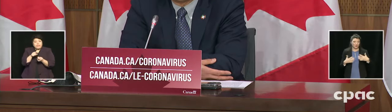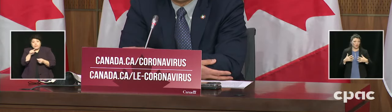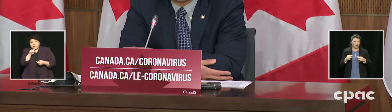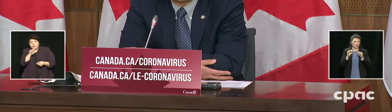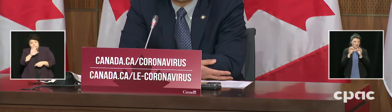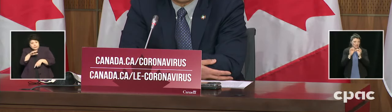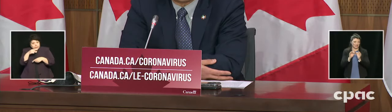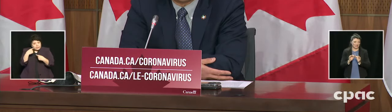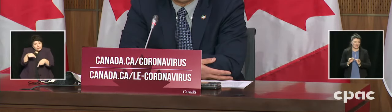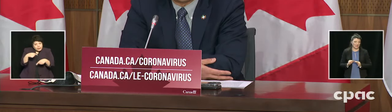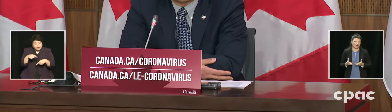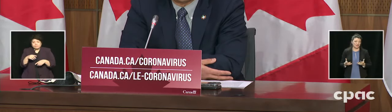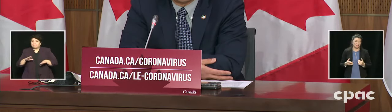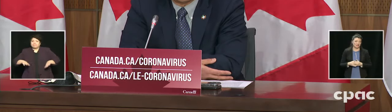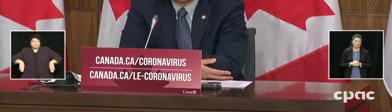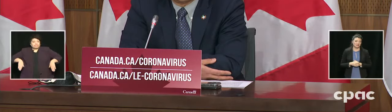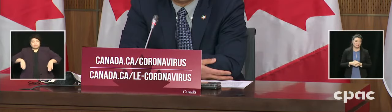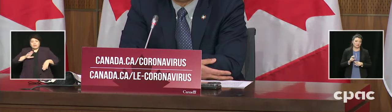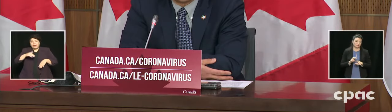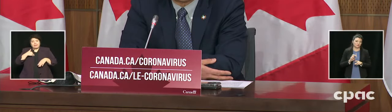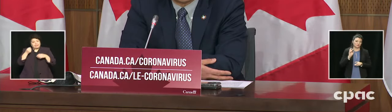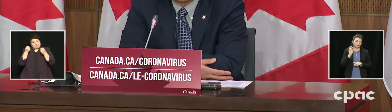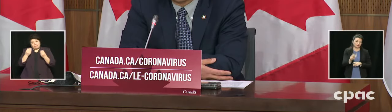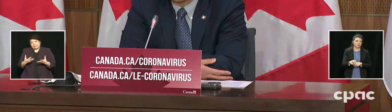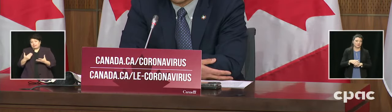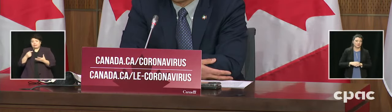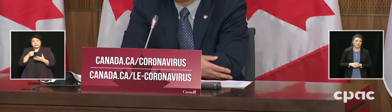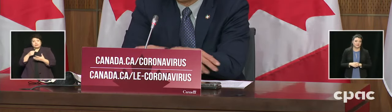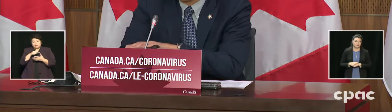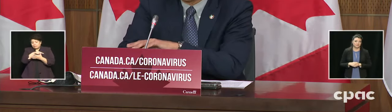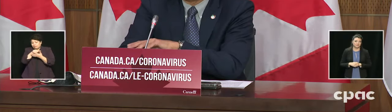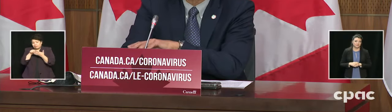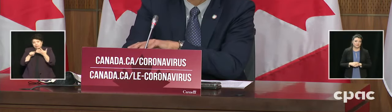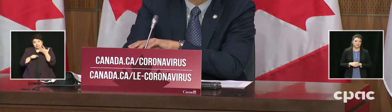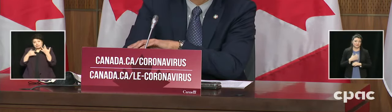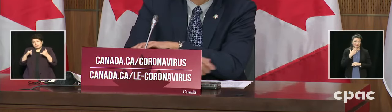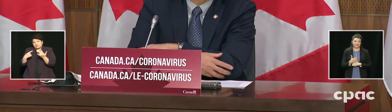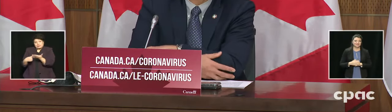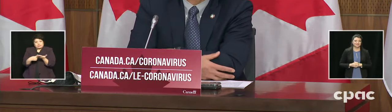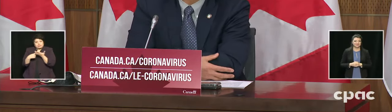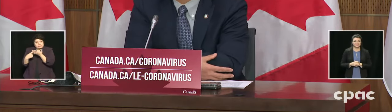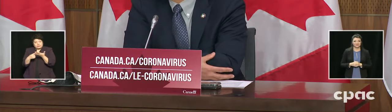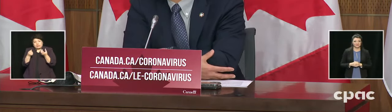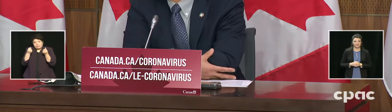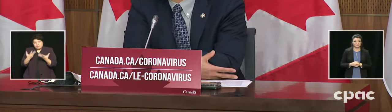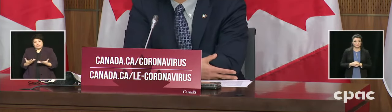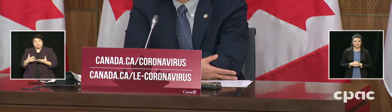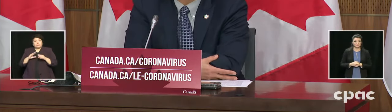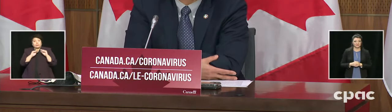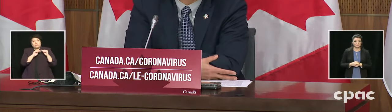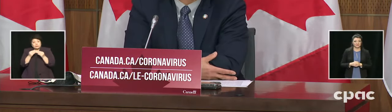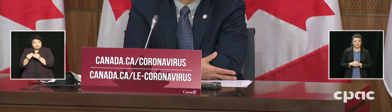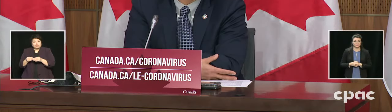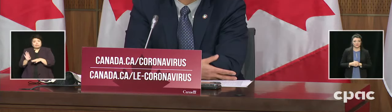à discuter encore avec plusieurs intervenants. Merci. Merci, Doctor. Operator, next